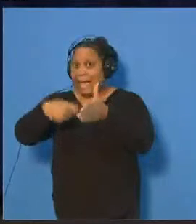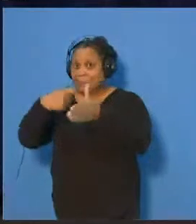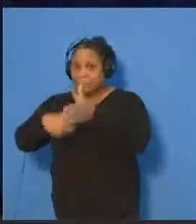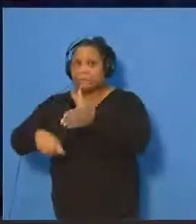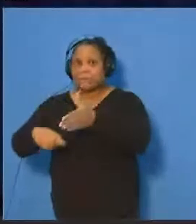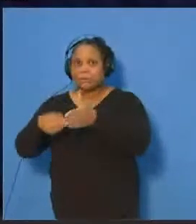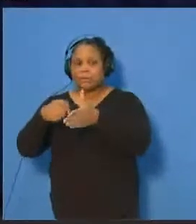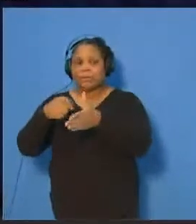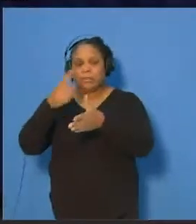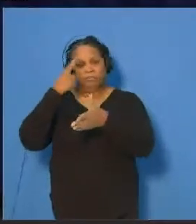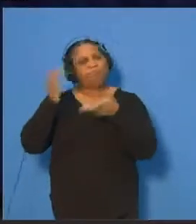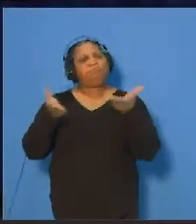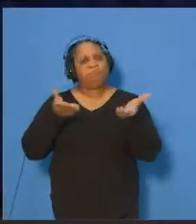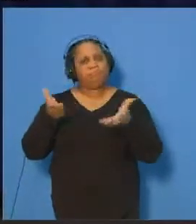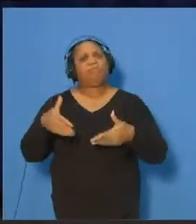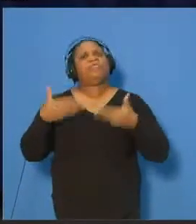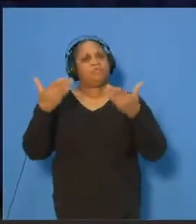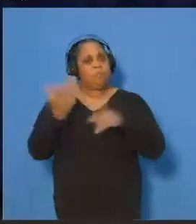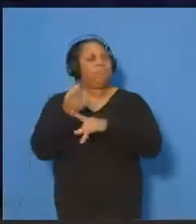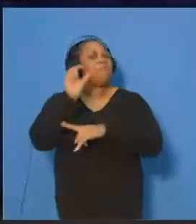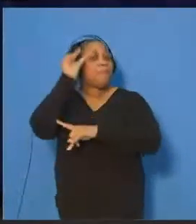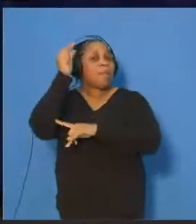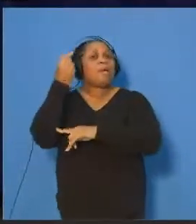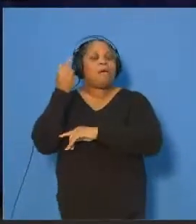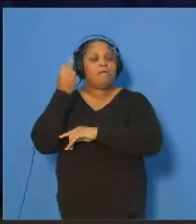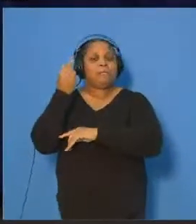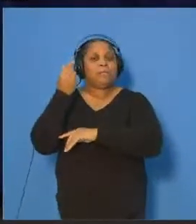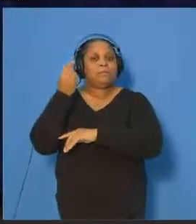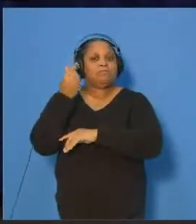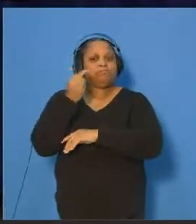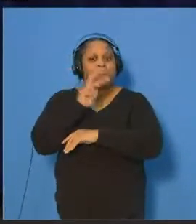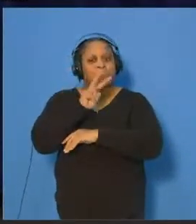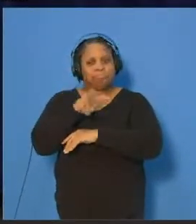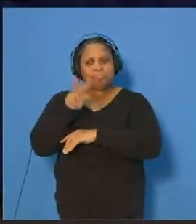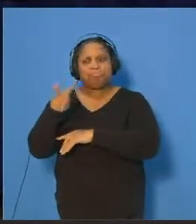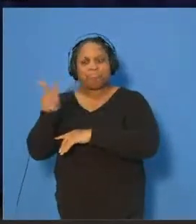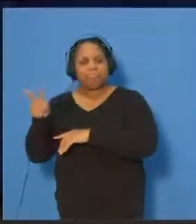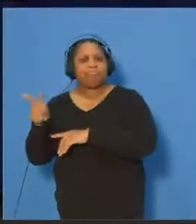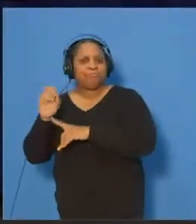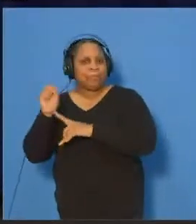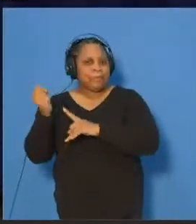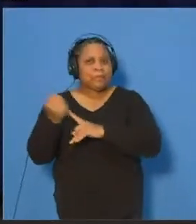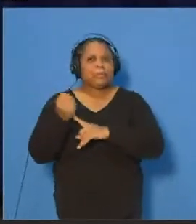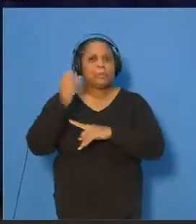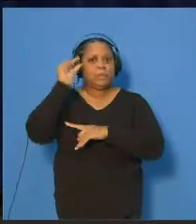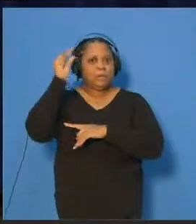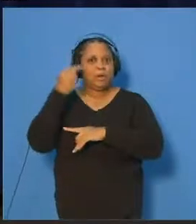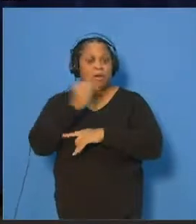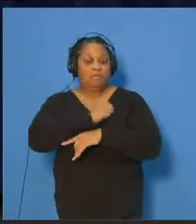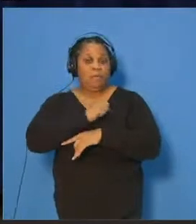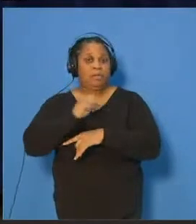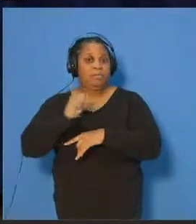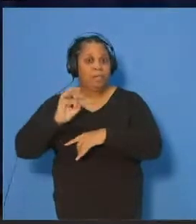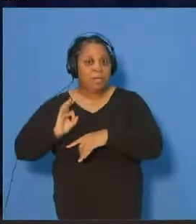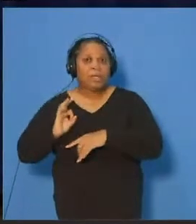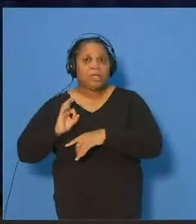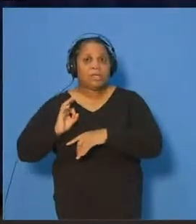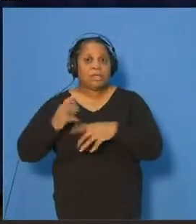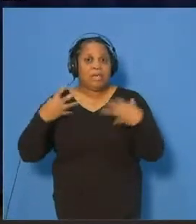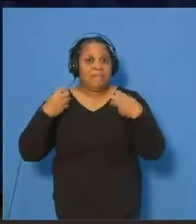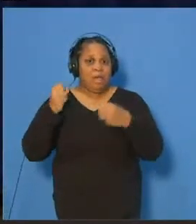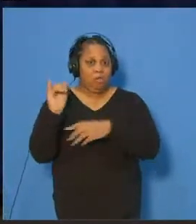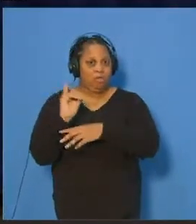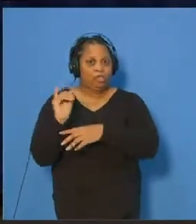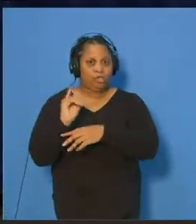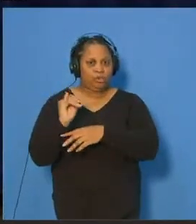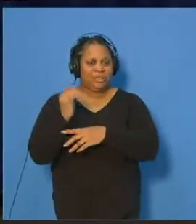for the services that are provided by the government. And if you look at the instance of the government employee health insurance program, if we